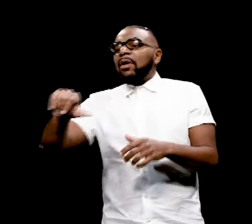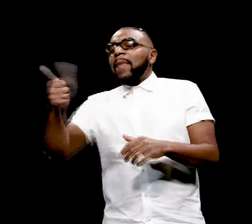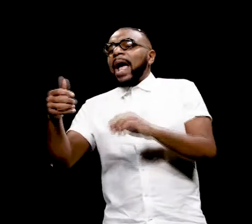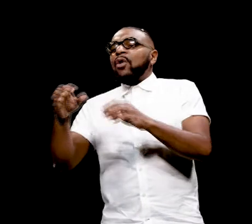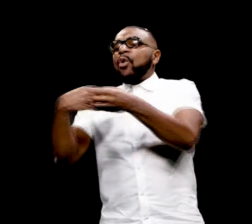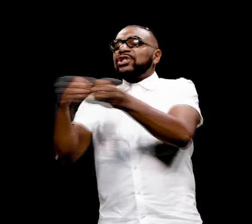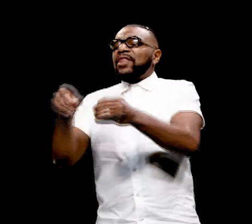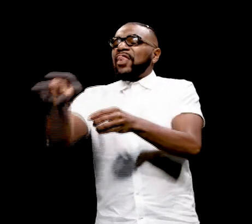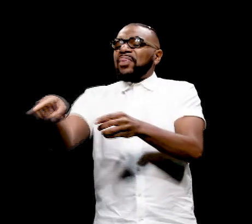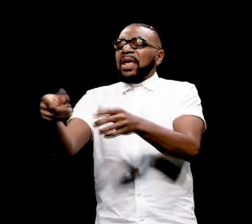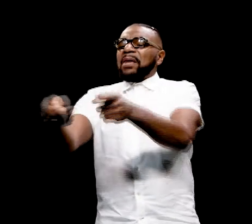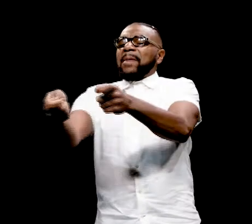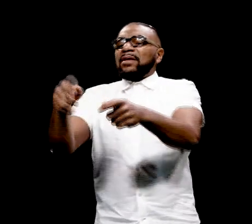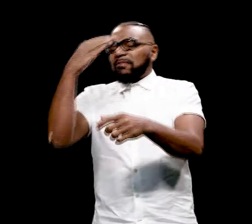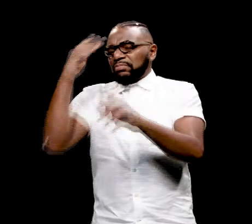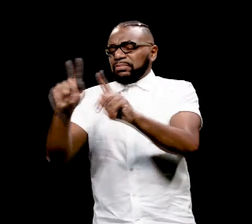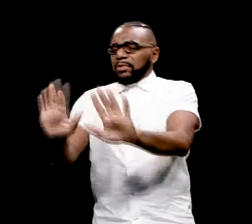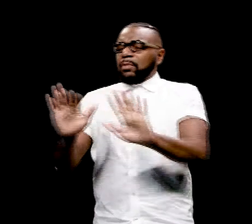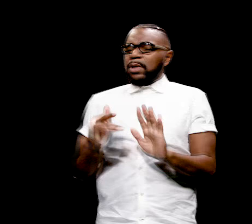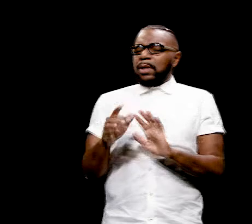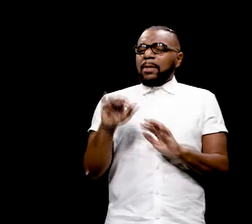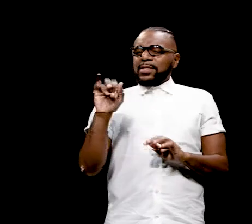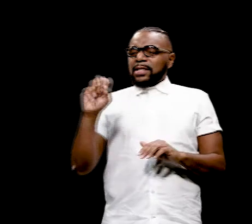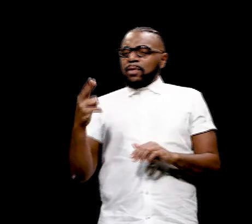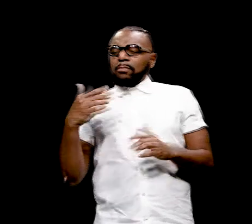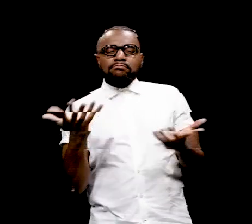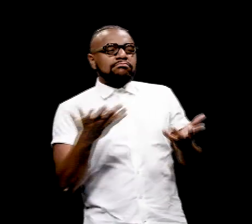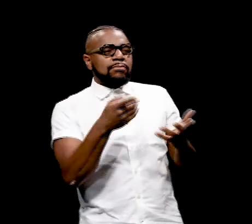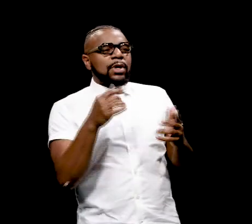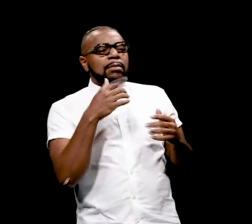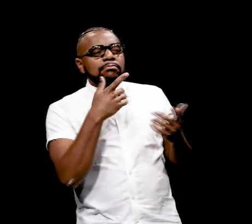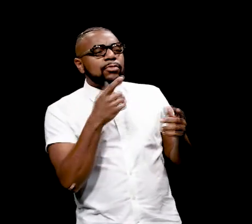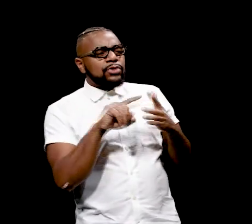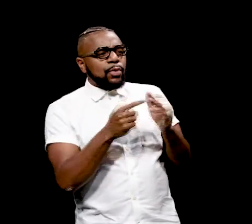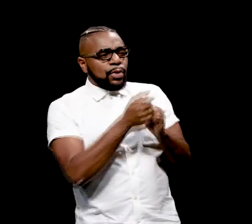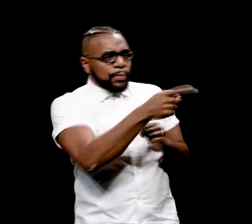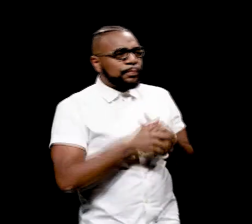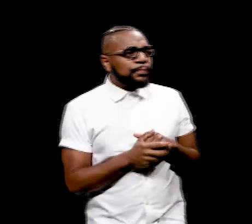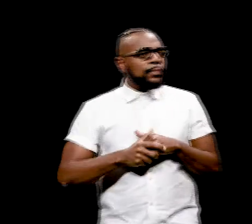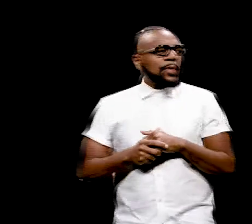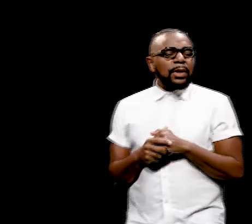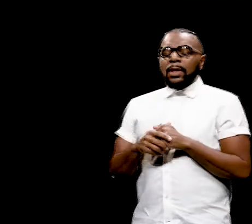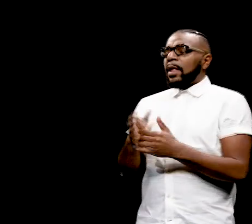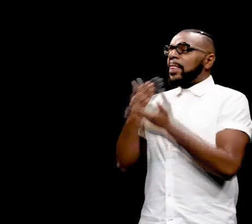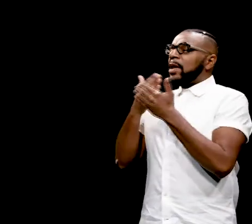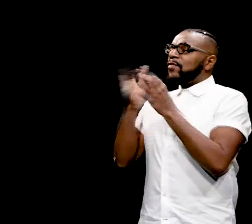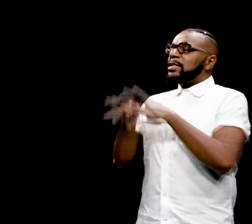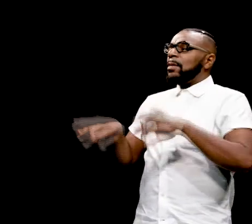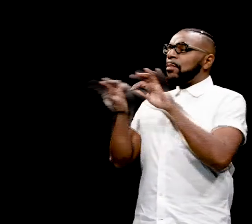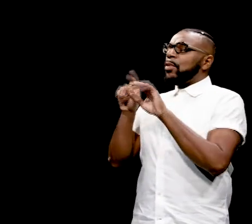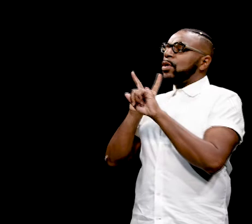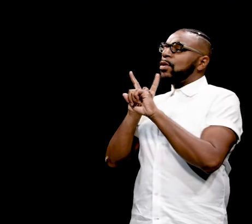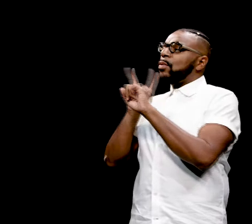organizations. We will begin with Sarah Iannarone. You have 2 minutes. It starts now. Thank you so much for this important question.